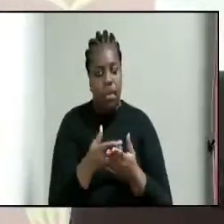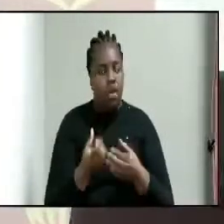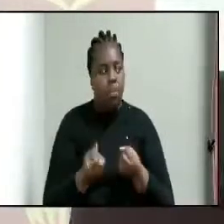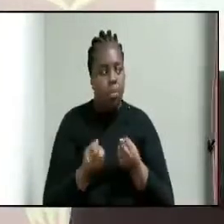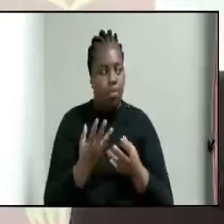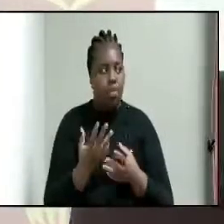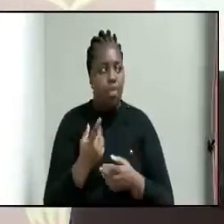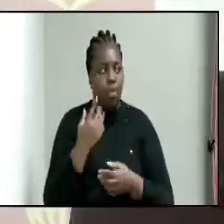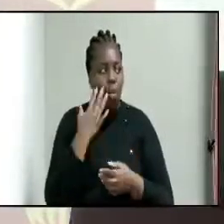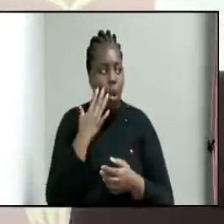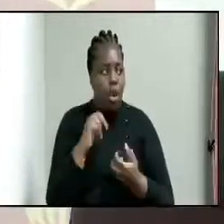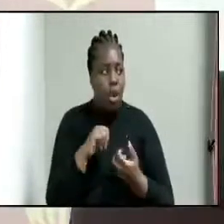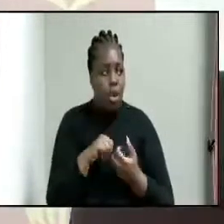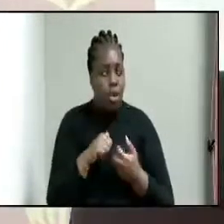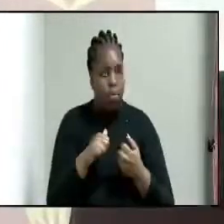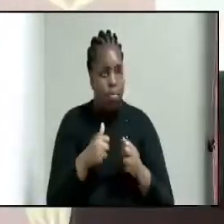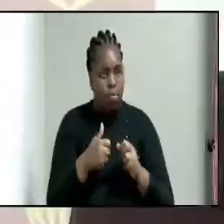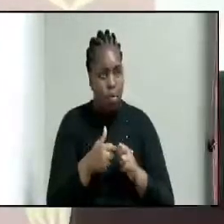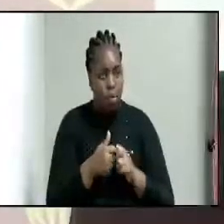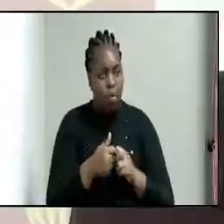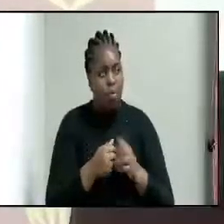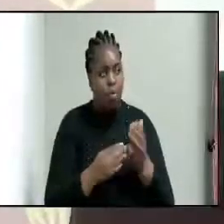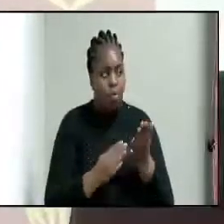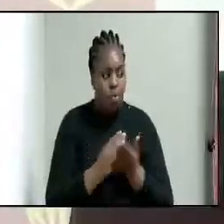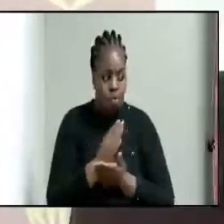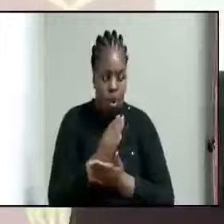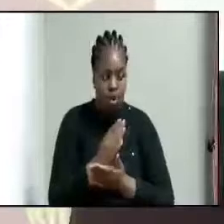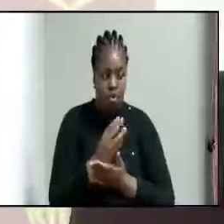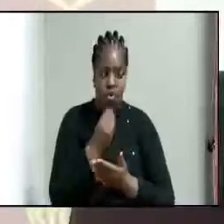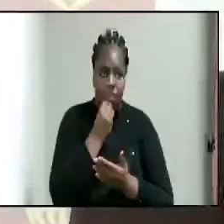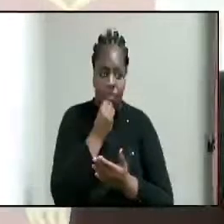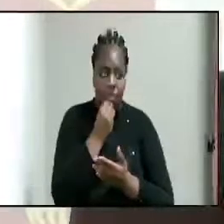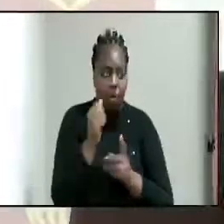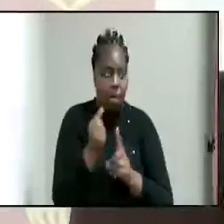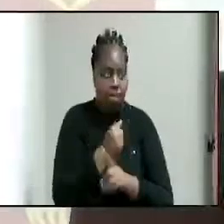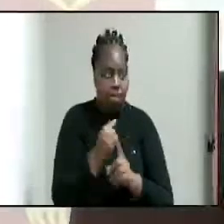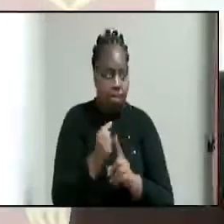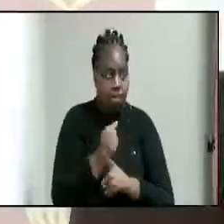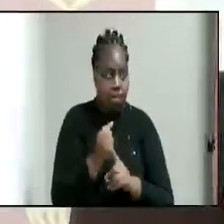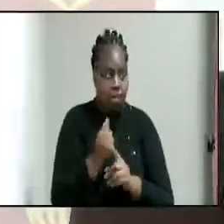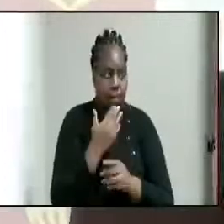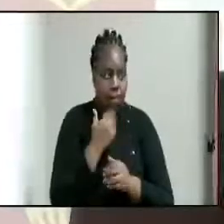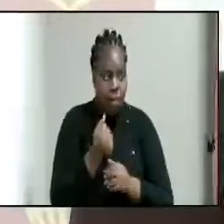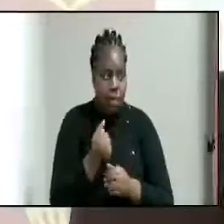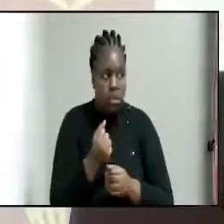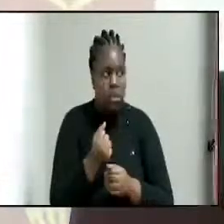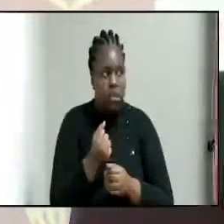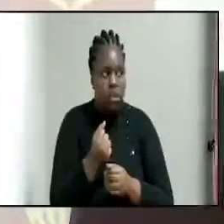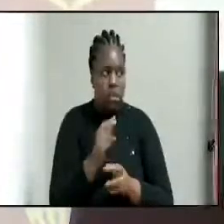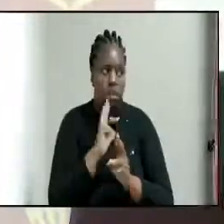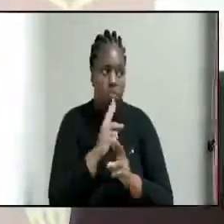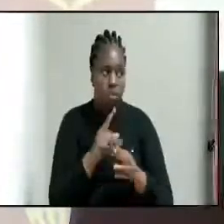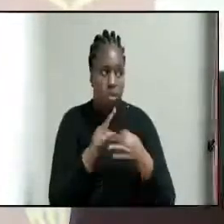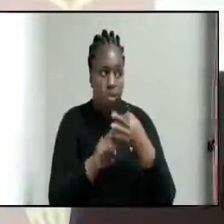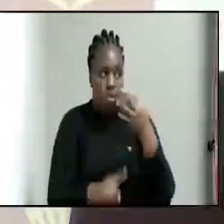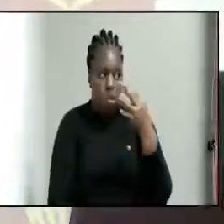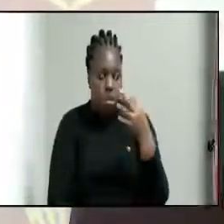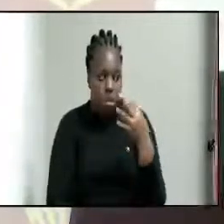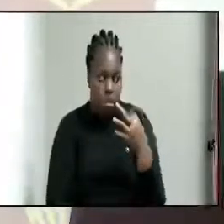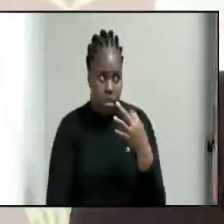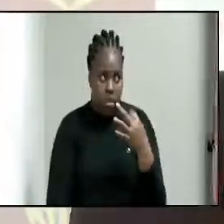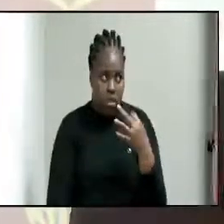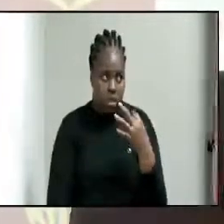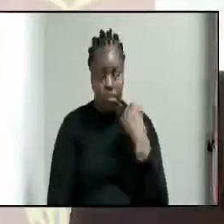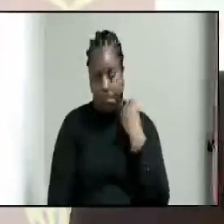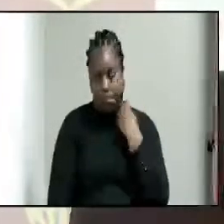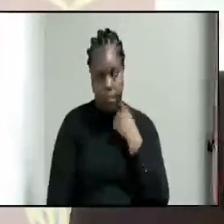for situations where the right to food has been violated? On my side, would you please respond to those three